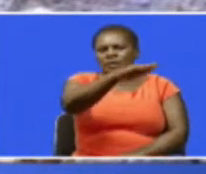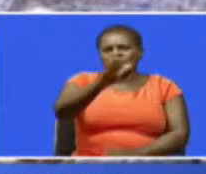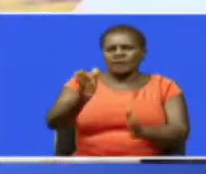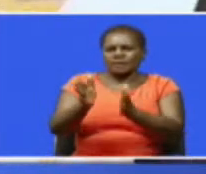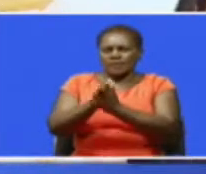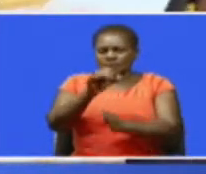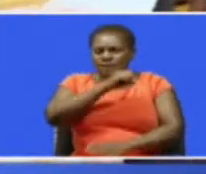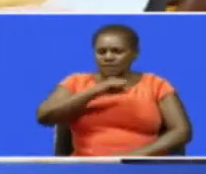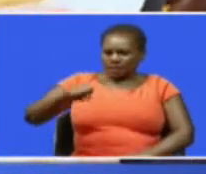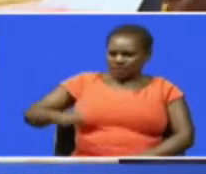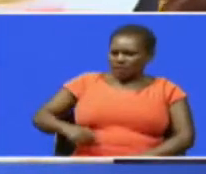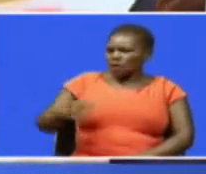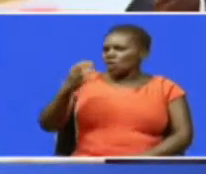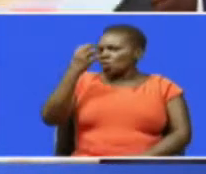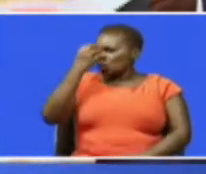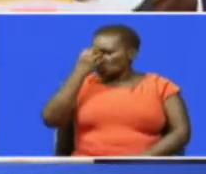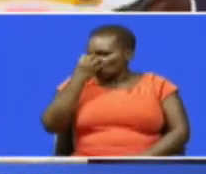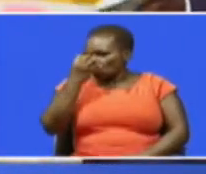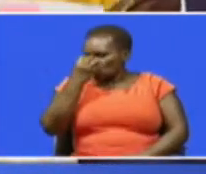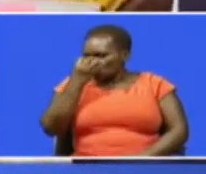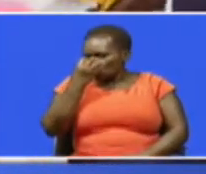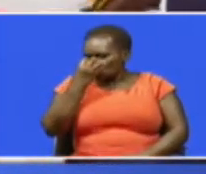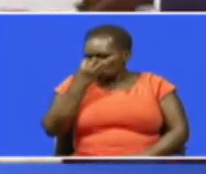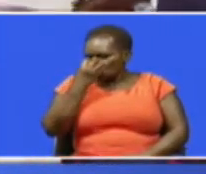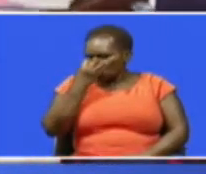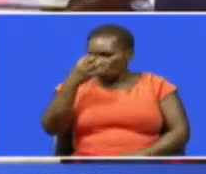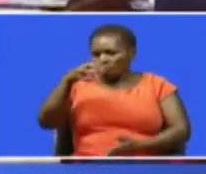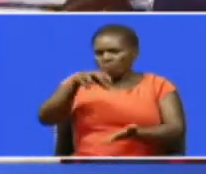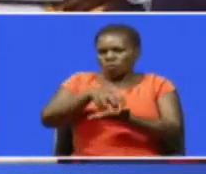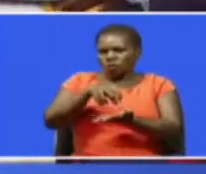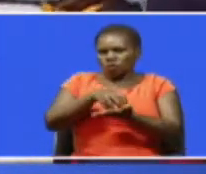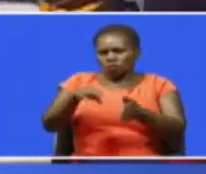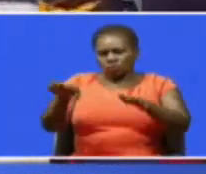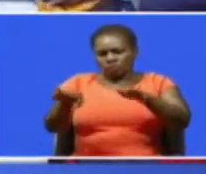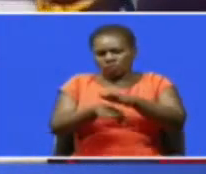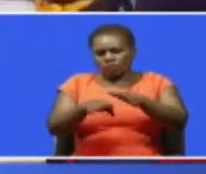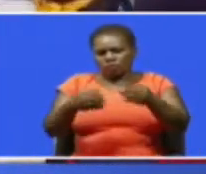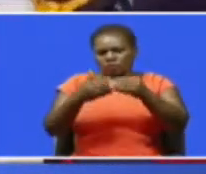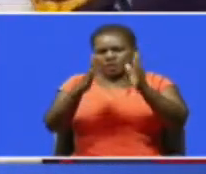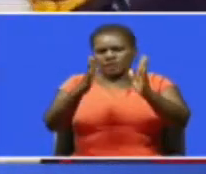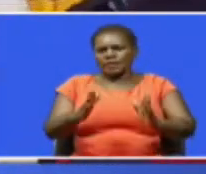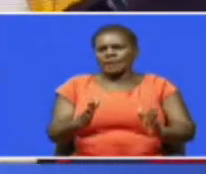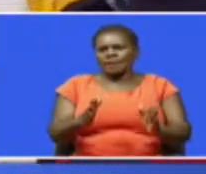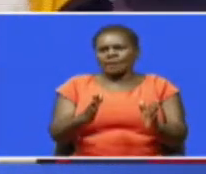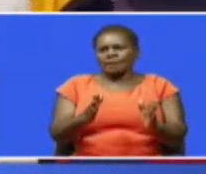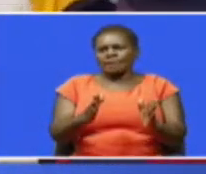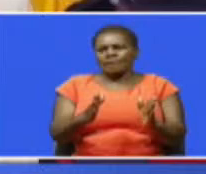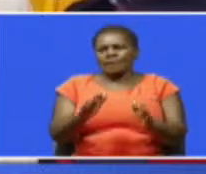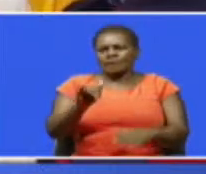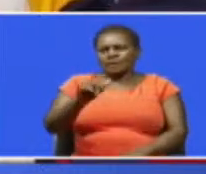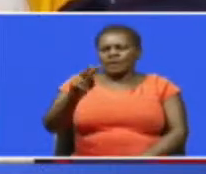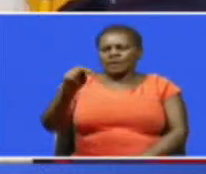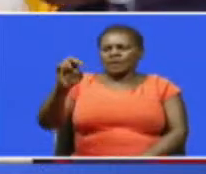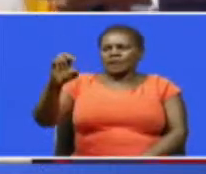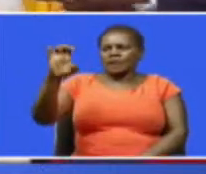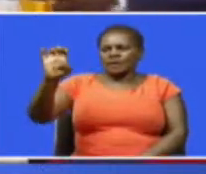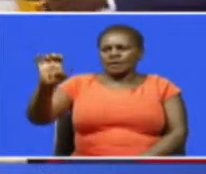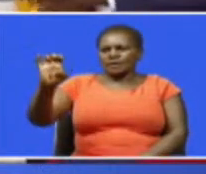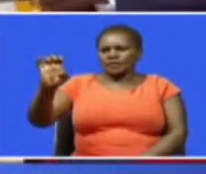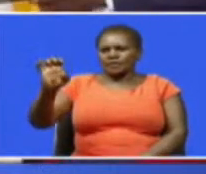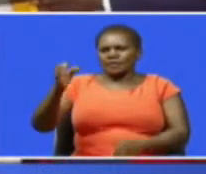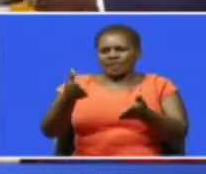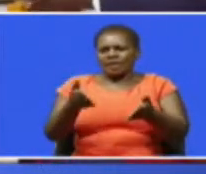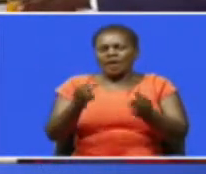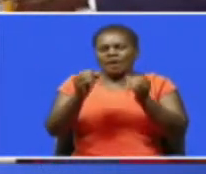the Senate, Ruto, by virtue of his post as deputy party leader, still sits in neck and would thus be